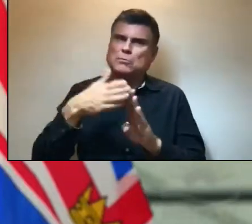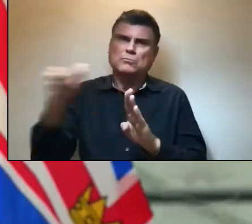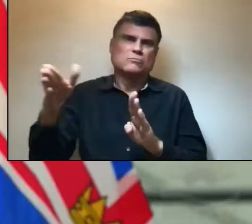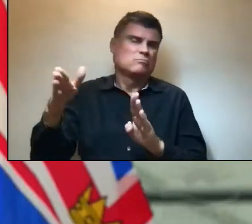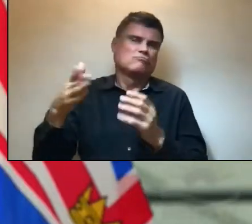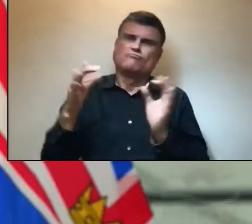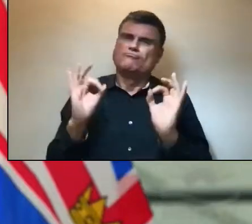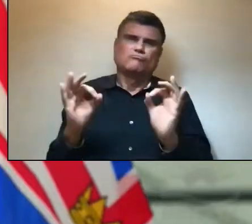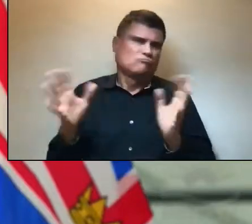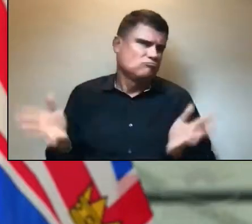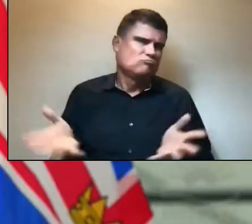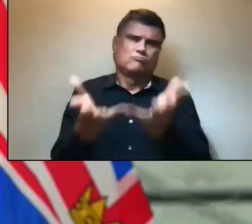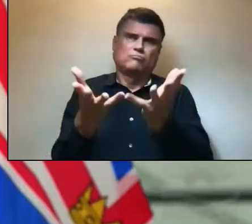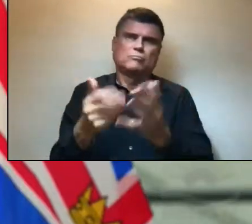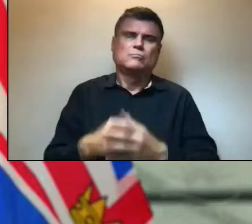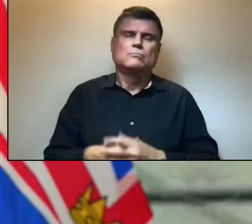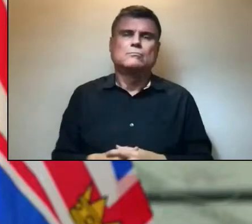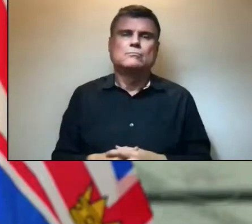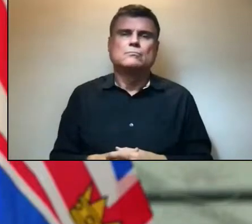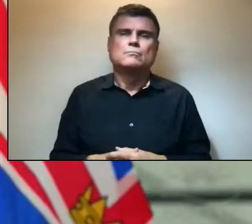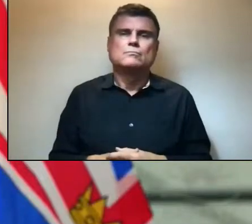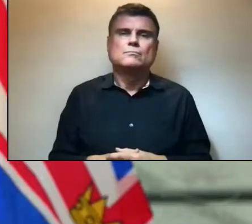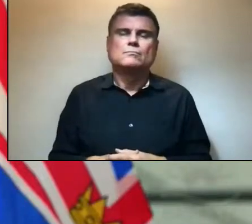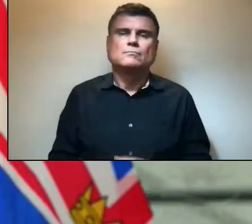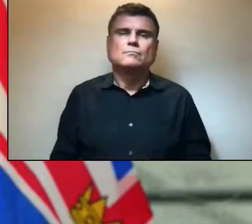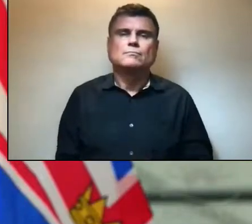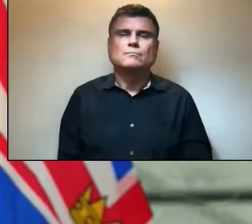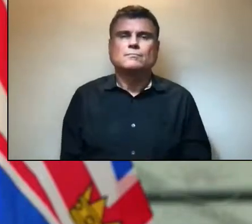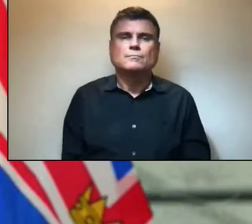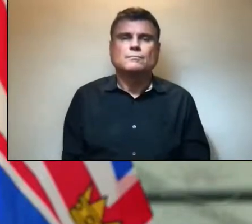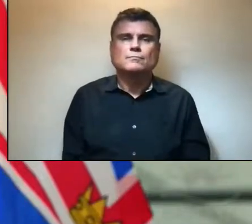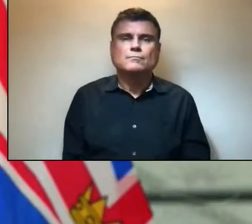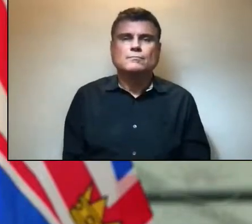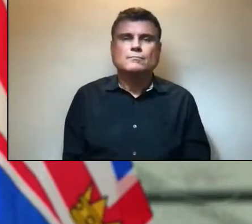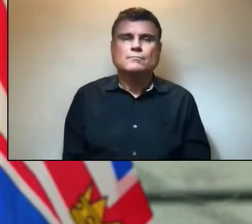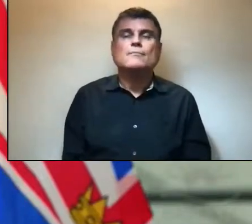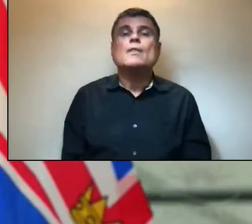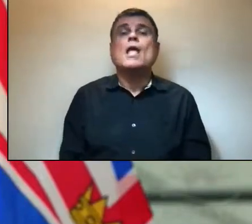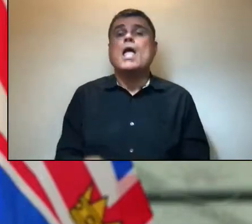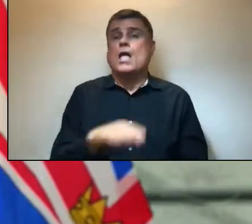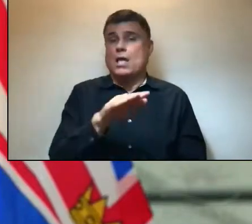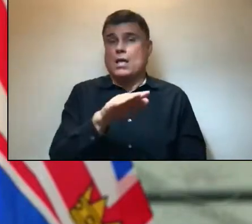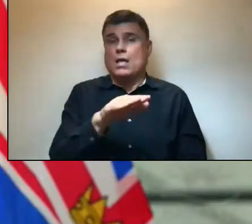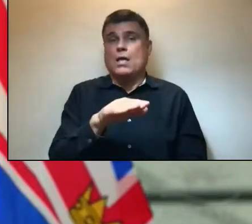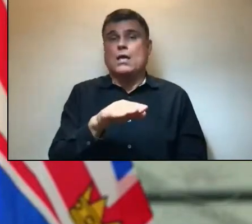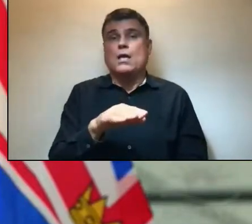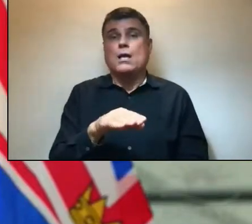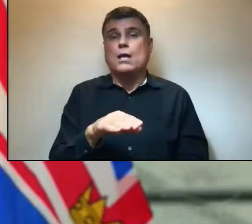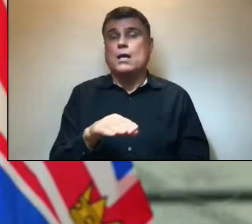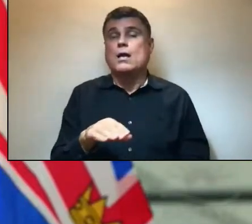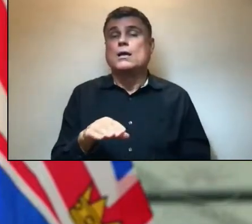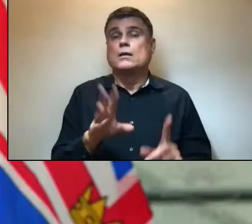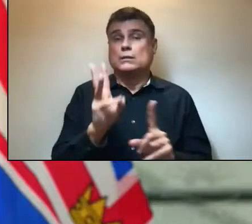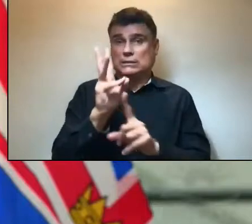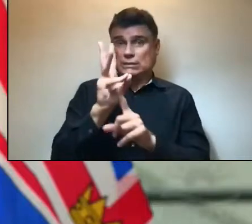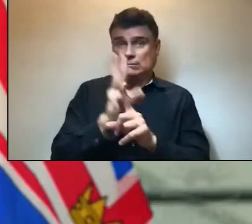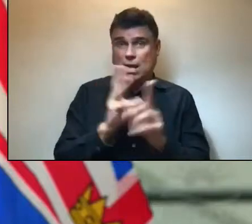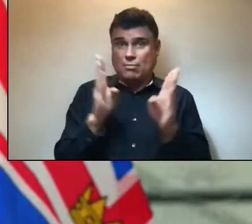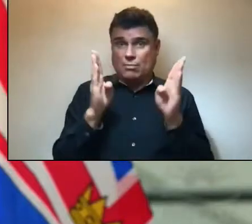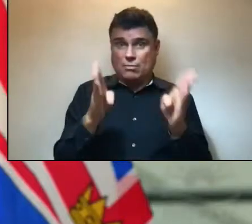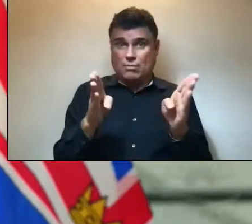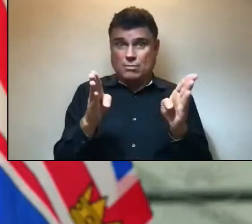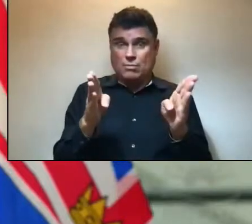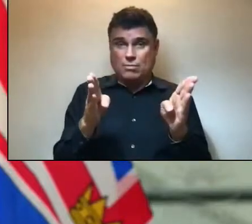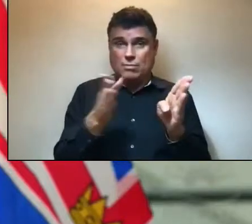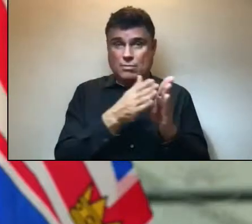all get their booster dose. Most people are sort of due for their booster dose come January, February. That'll be 6 months for